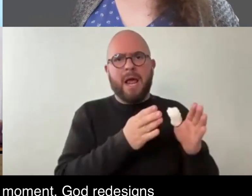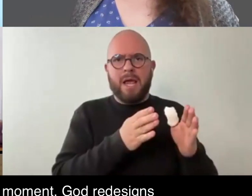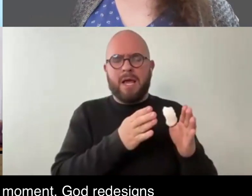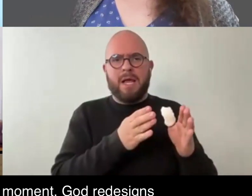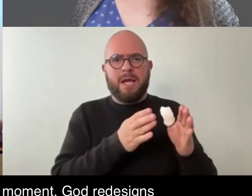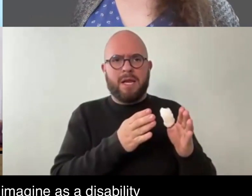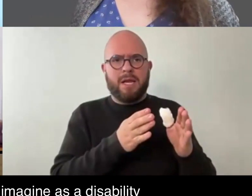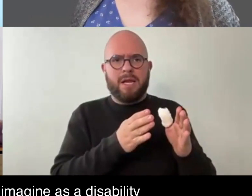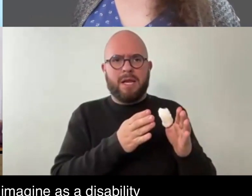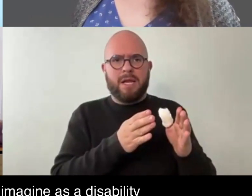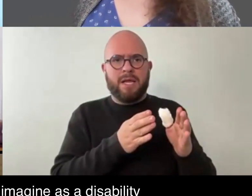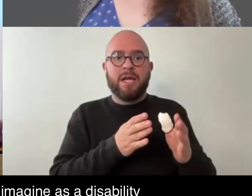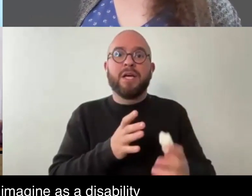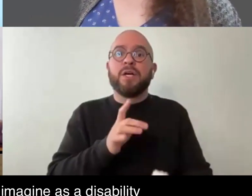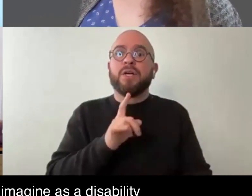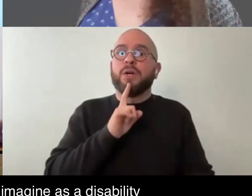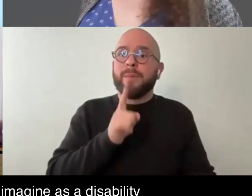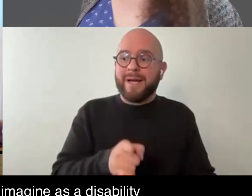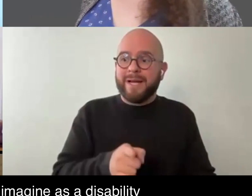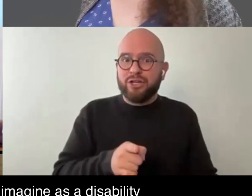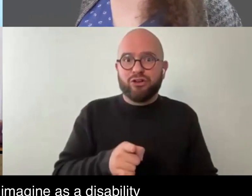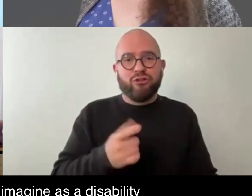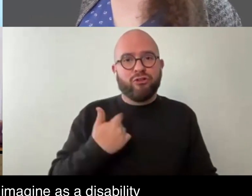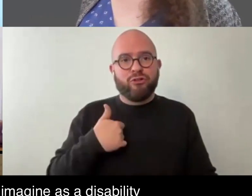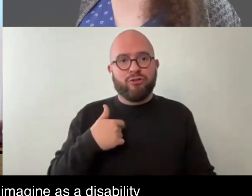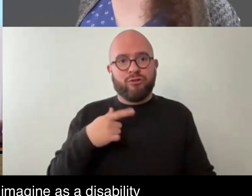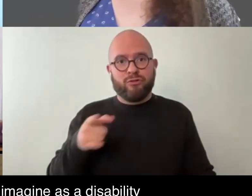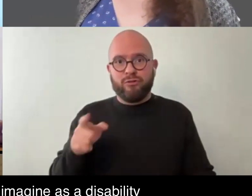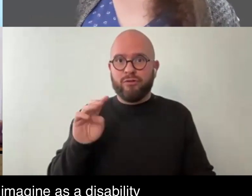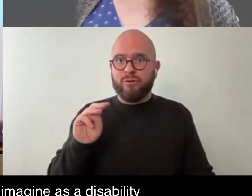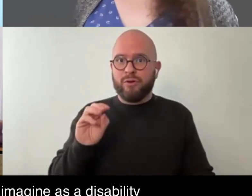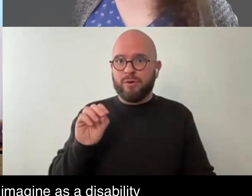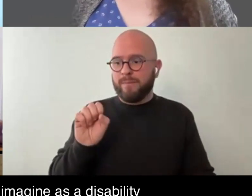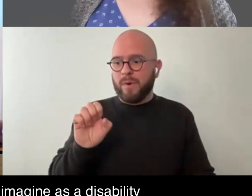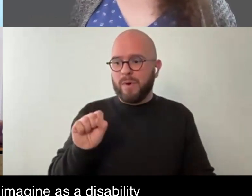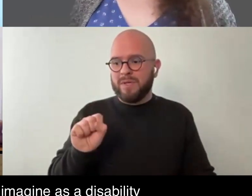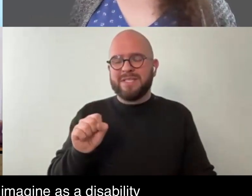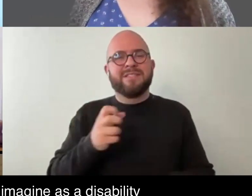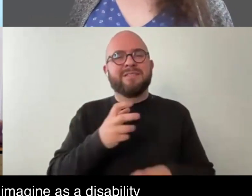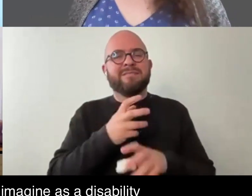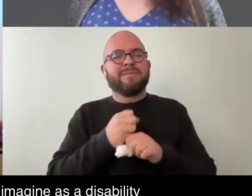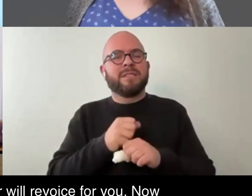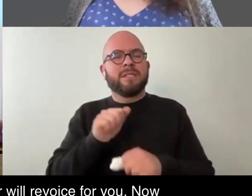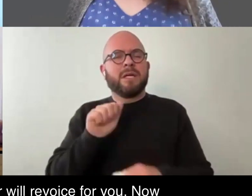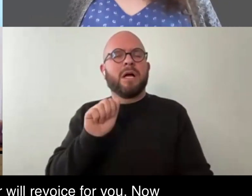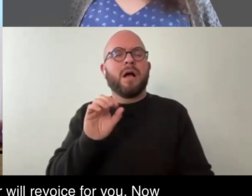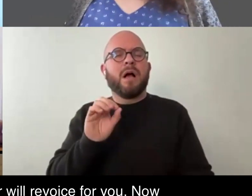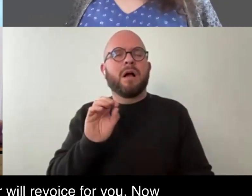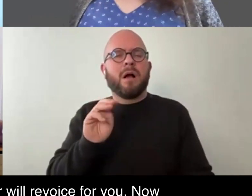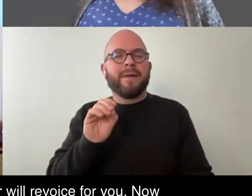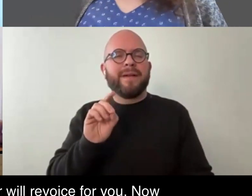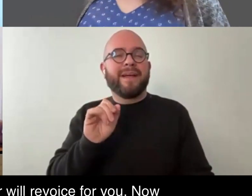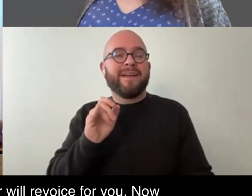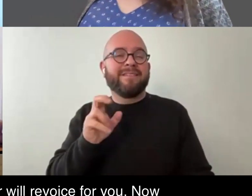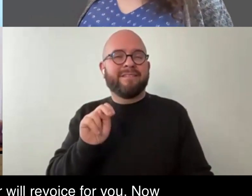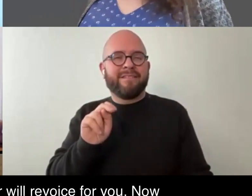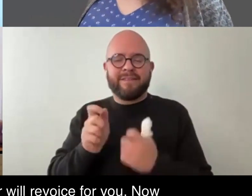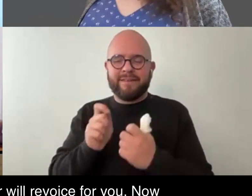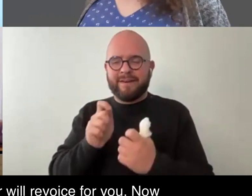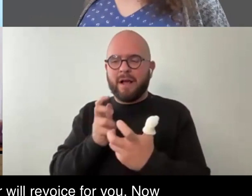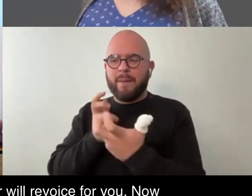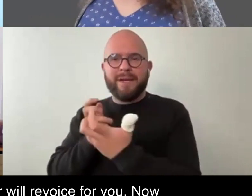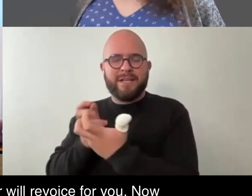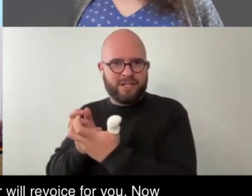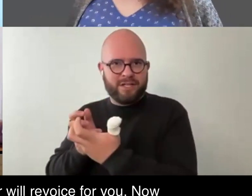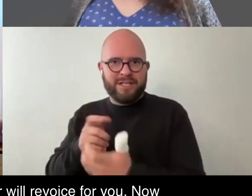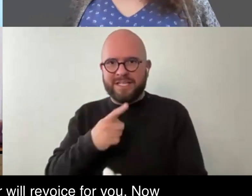provide Moses with what we would today imagine as a disability accommodation, right? He says, okay, take your brother, and your brother will